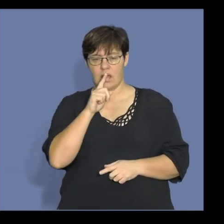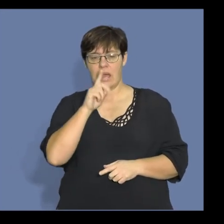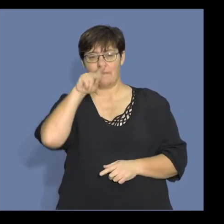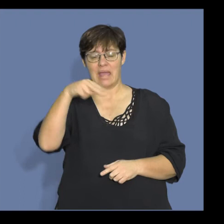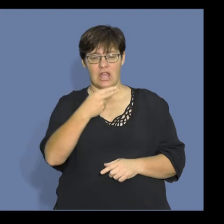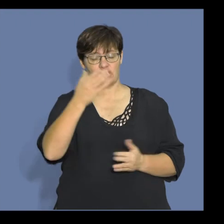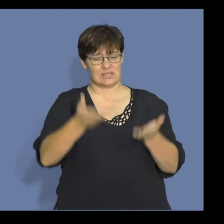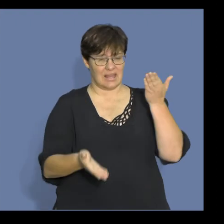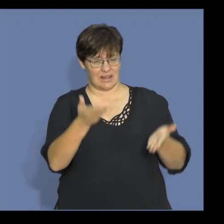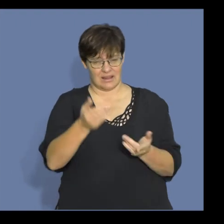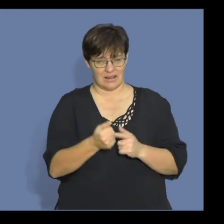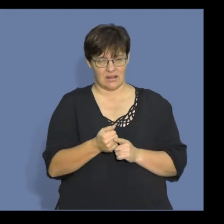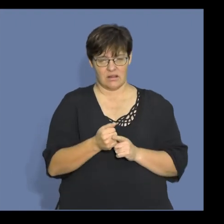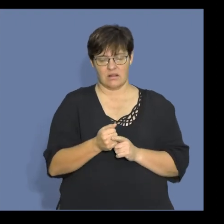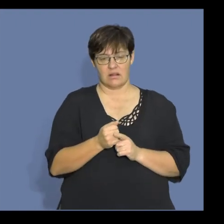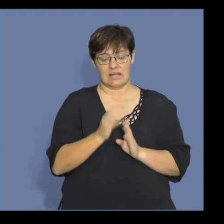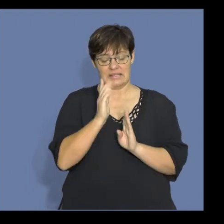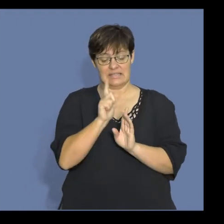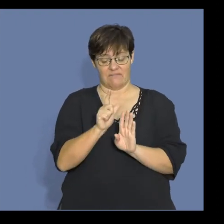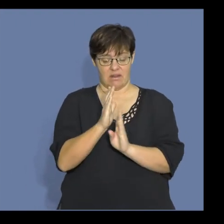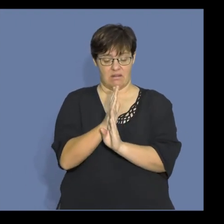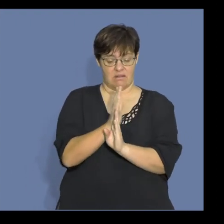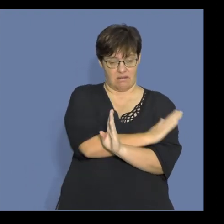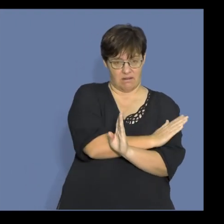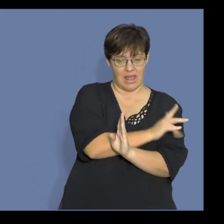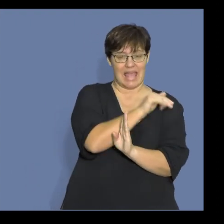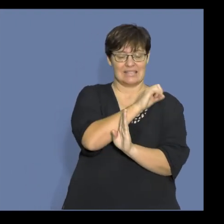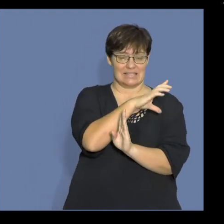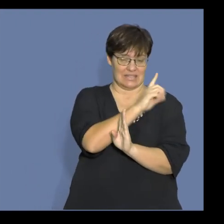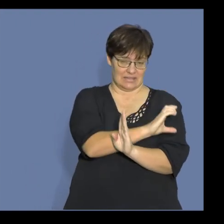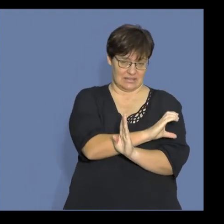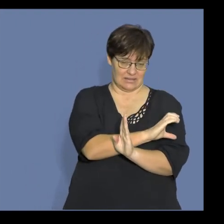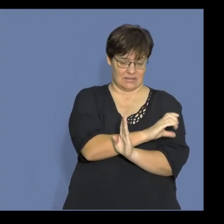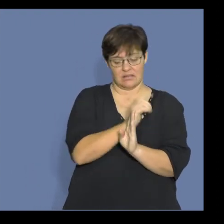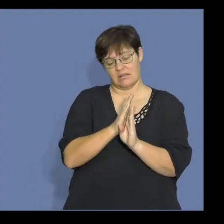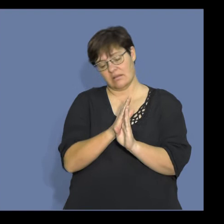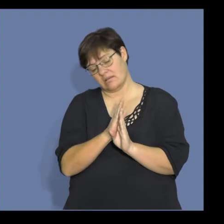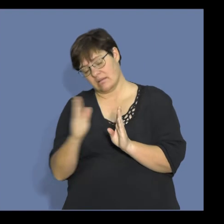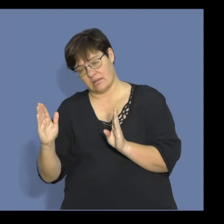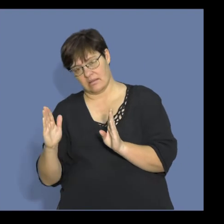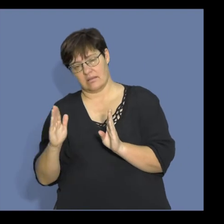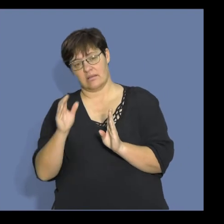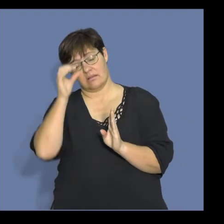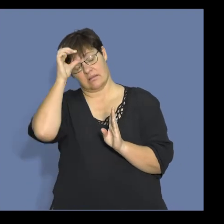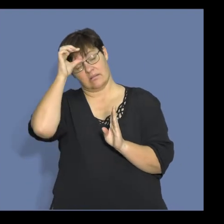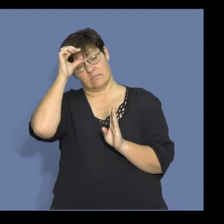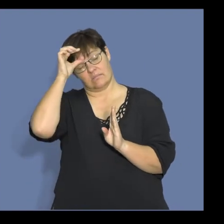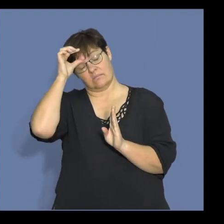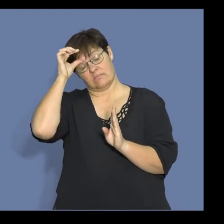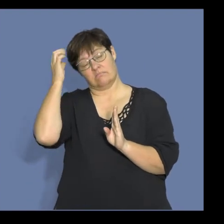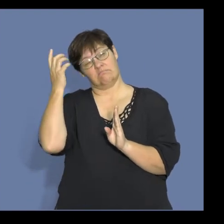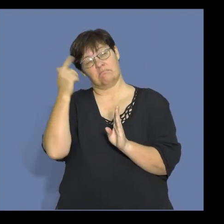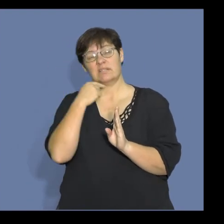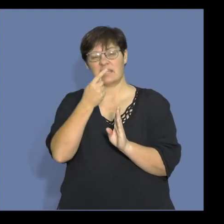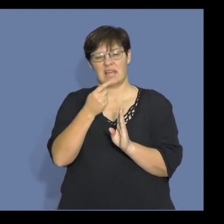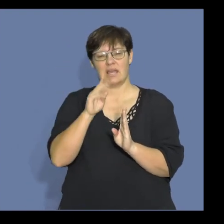pH scale, we know that below 7, we would refer to that as an acidic environment. Above